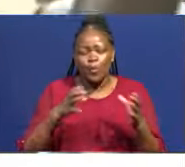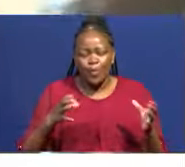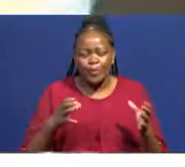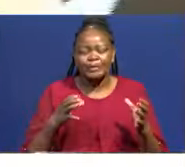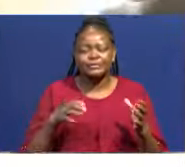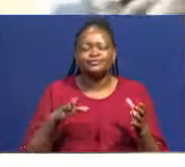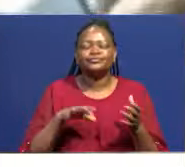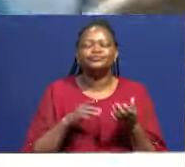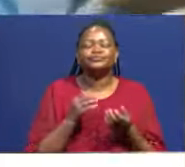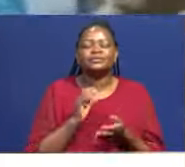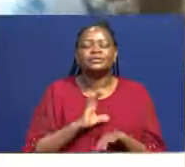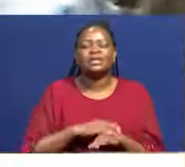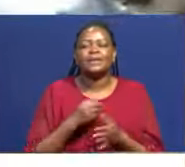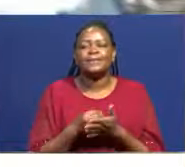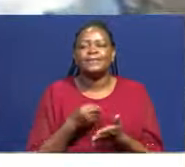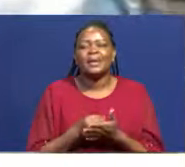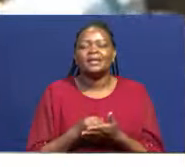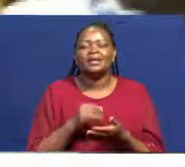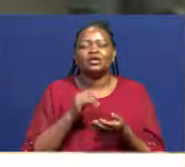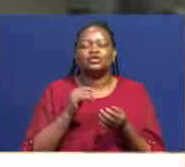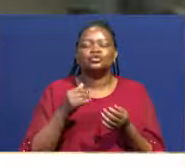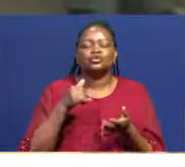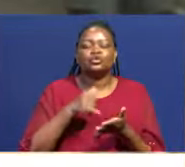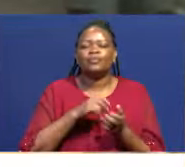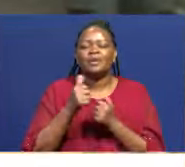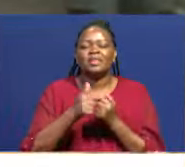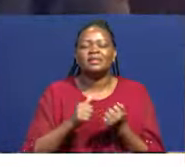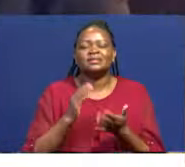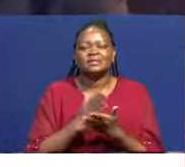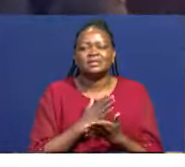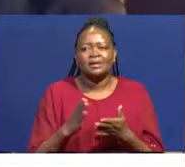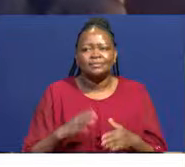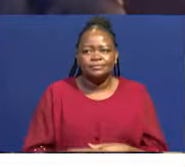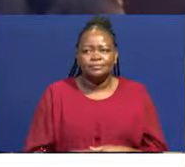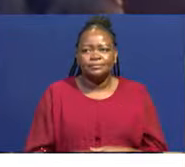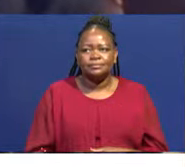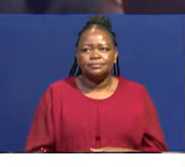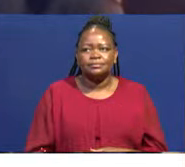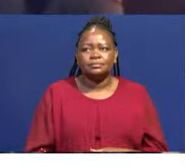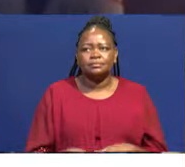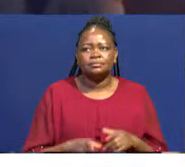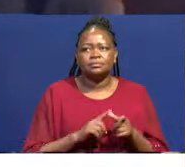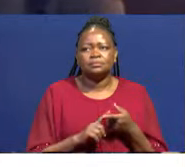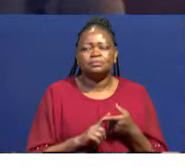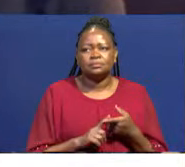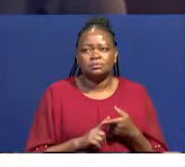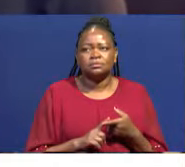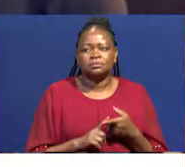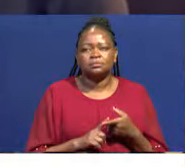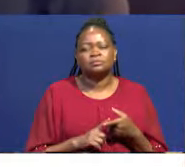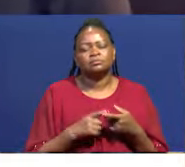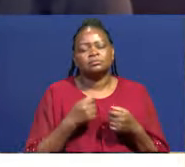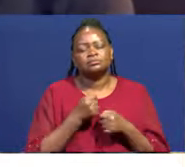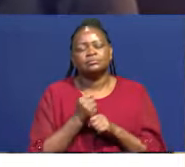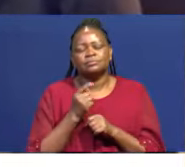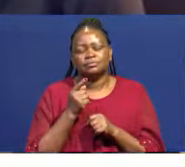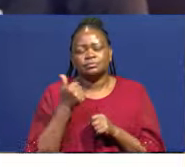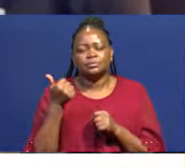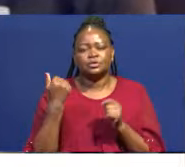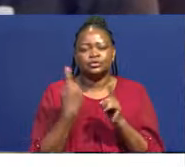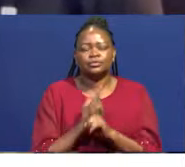wigo wa kukusanya mapato ili kujumuisha sekta nyingine. Considering the president made by finance state